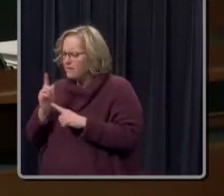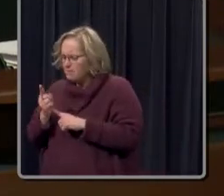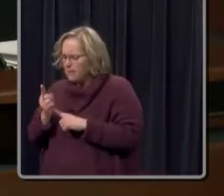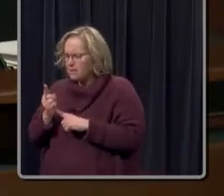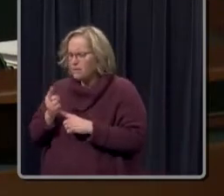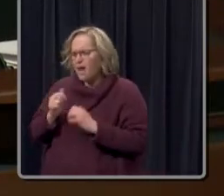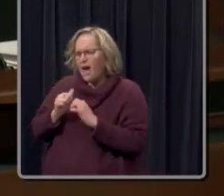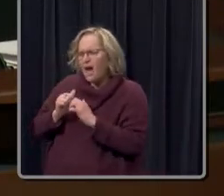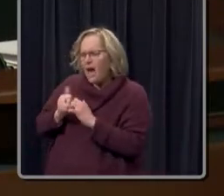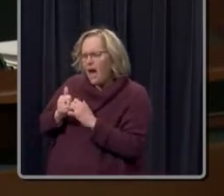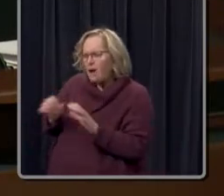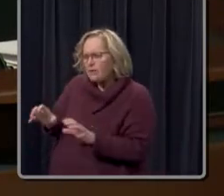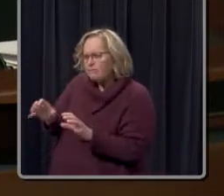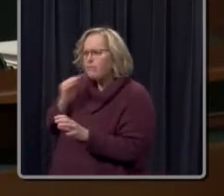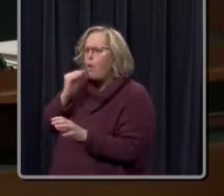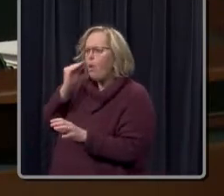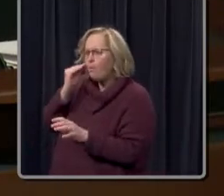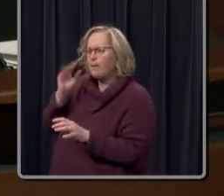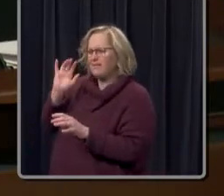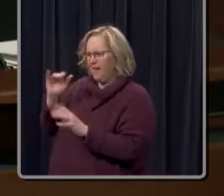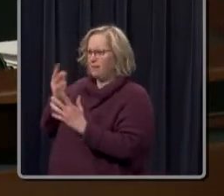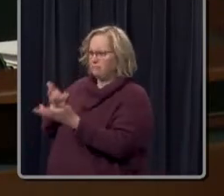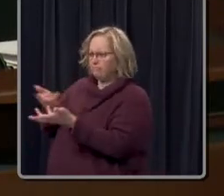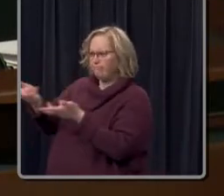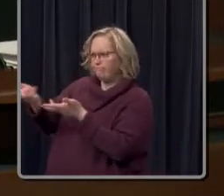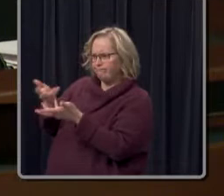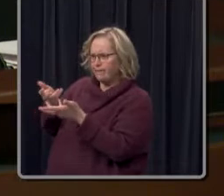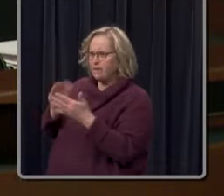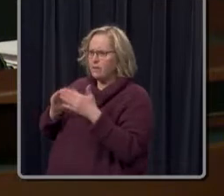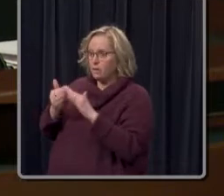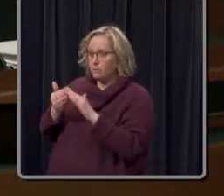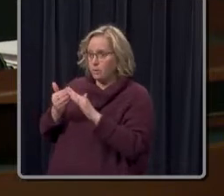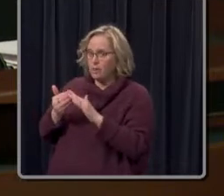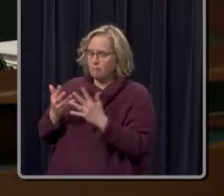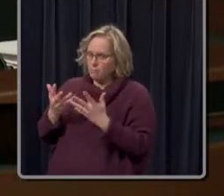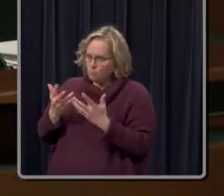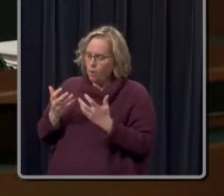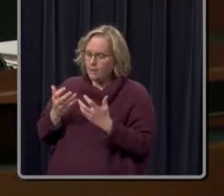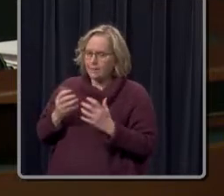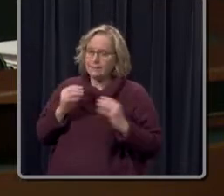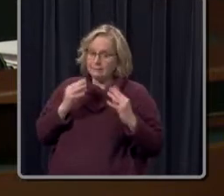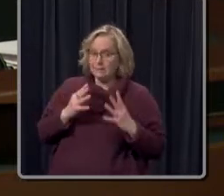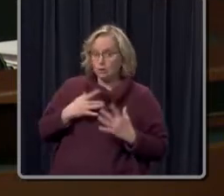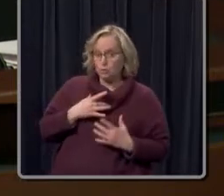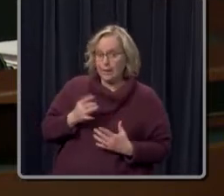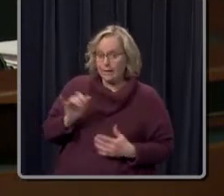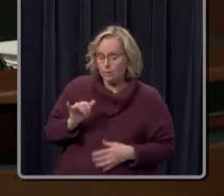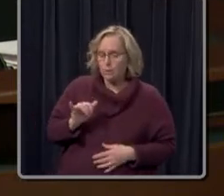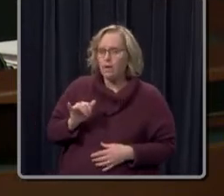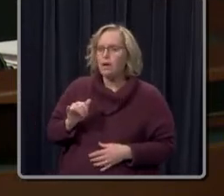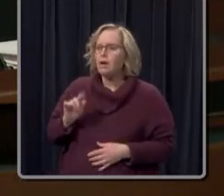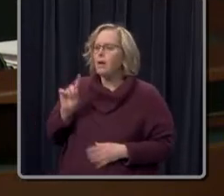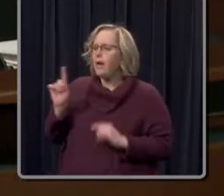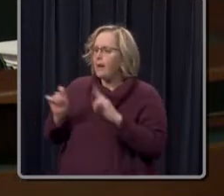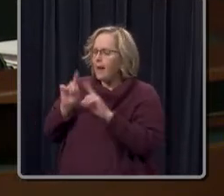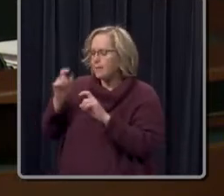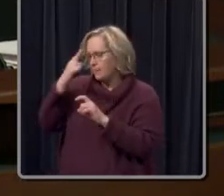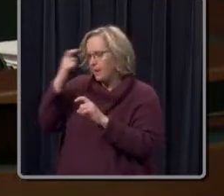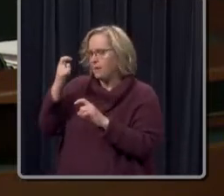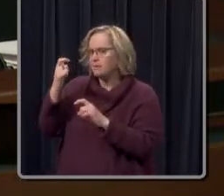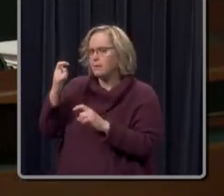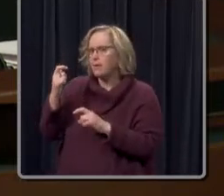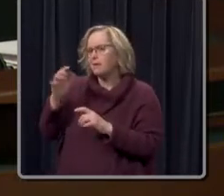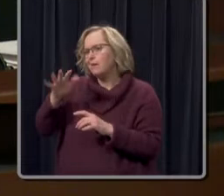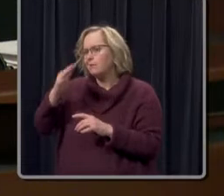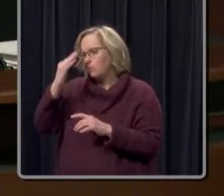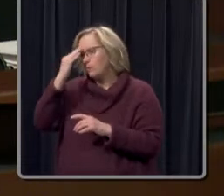of communication with the community is wanted, it's desired by the teachers. And I asked that because I sort